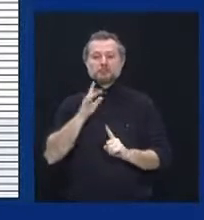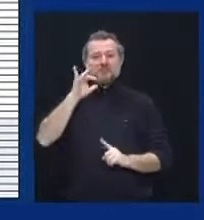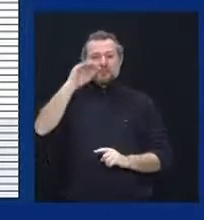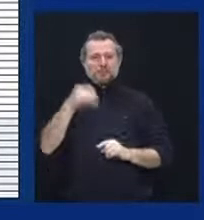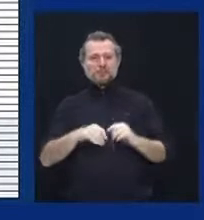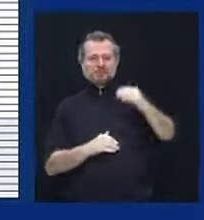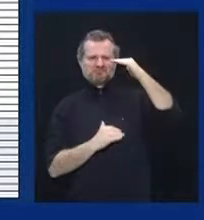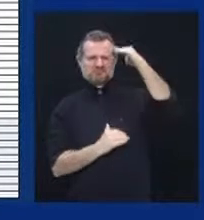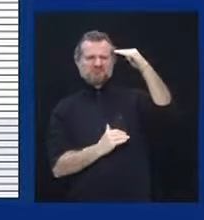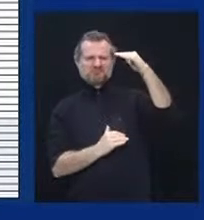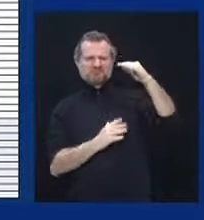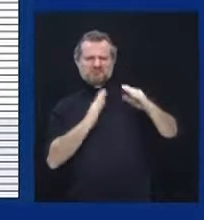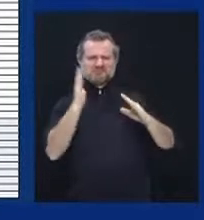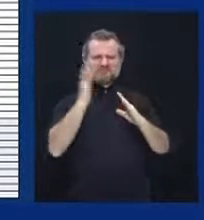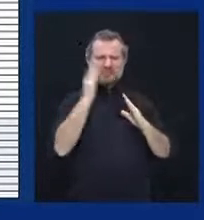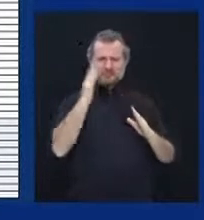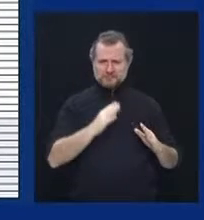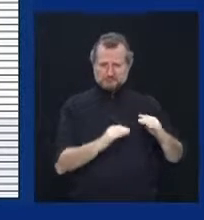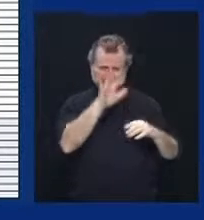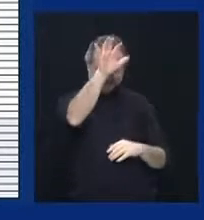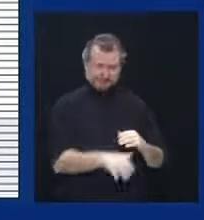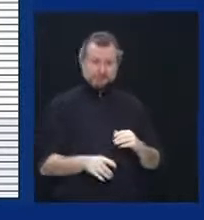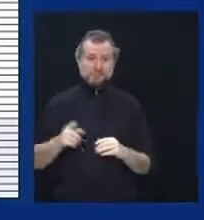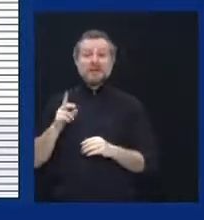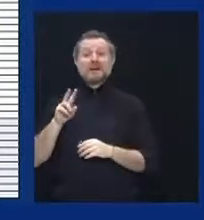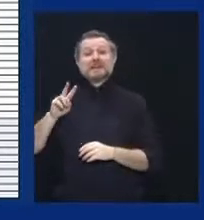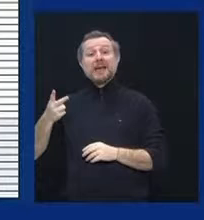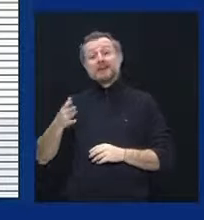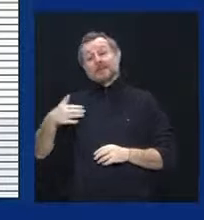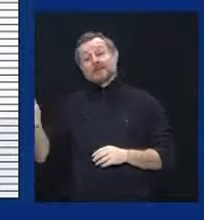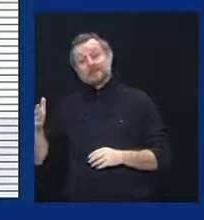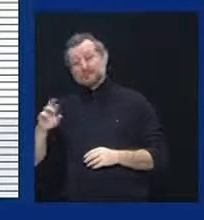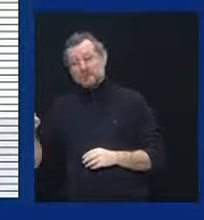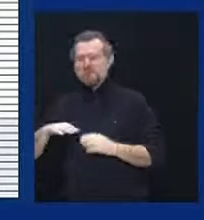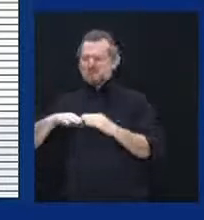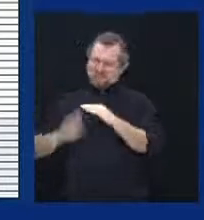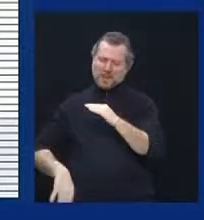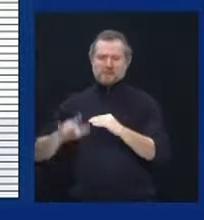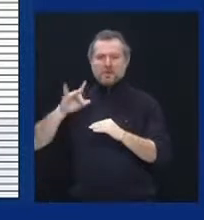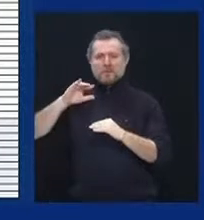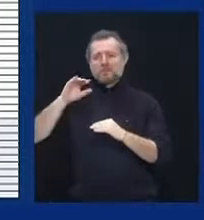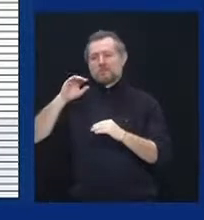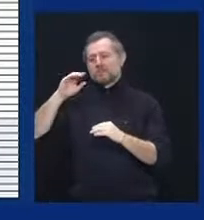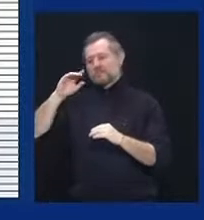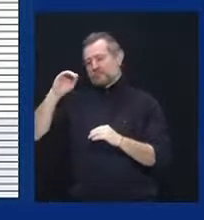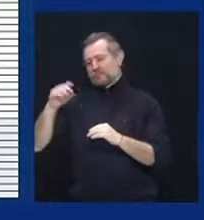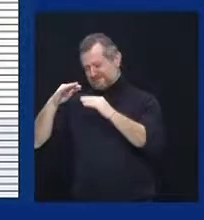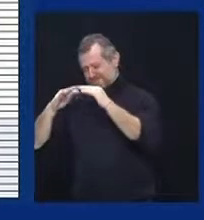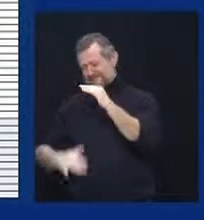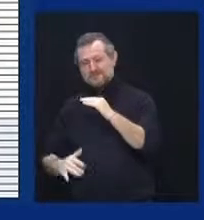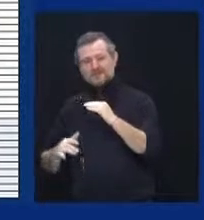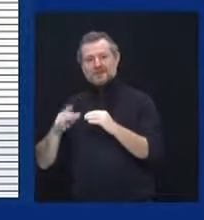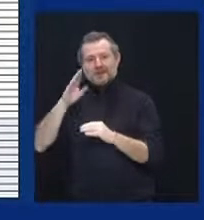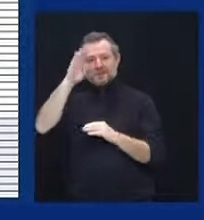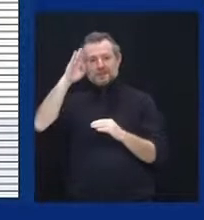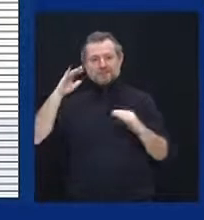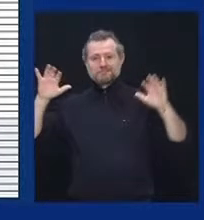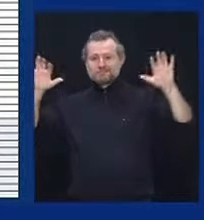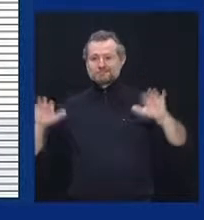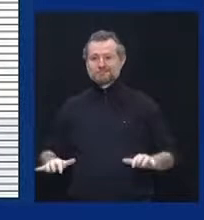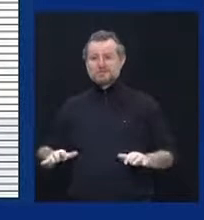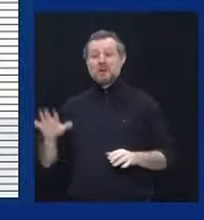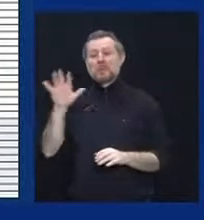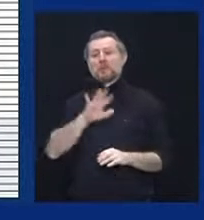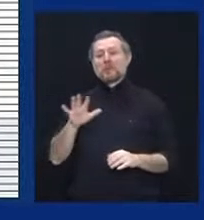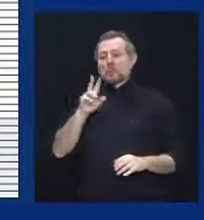hospitals and the bottom 25% of performing hospitals. Okay, we have about 200 hospitals, give or take,